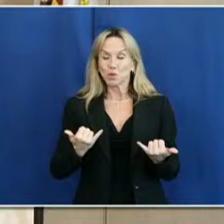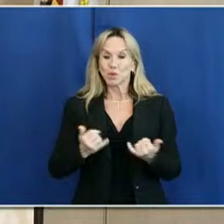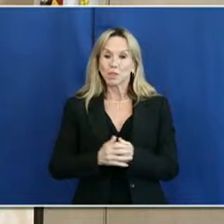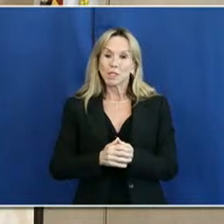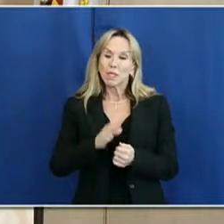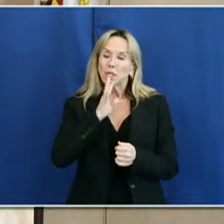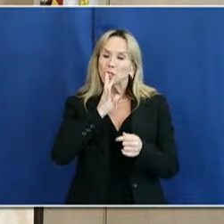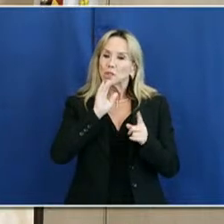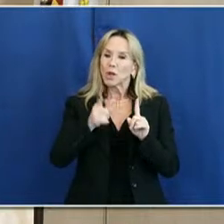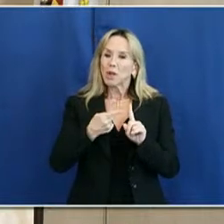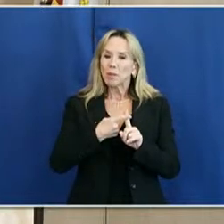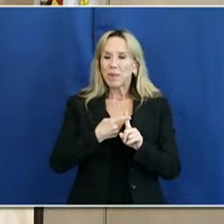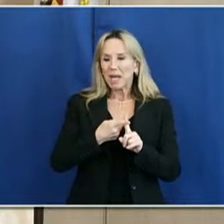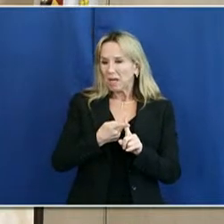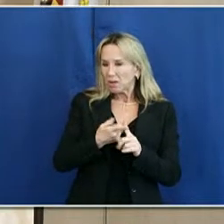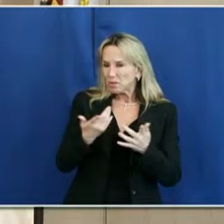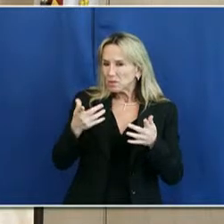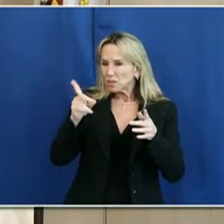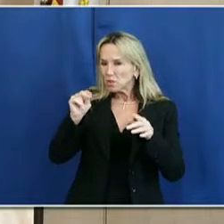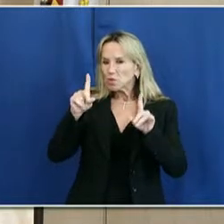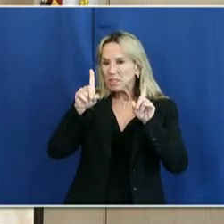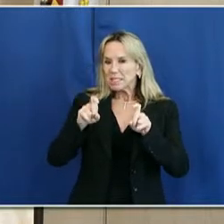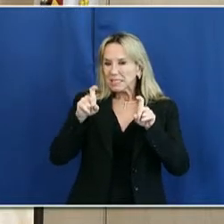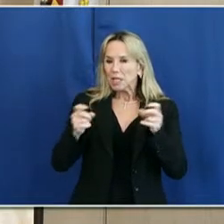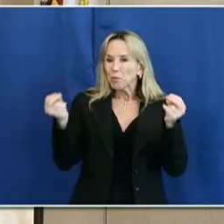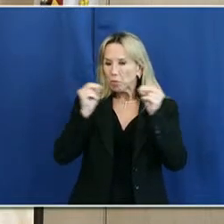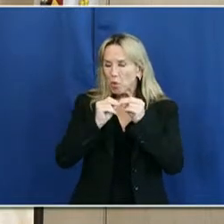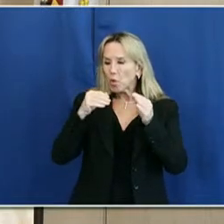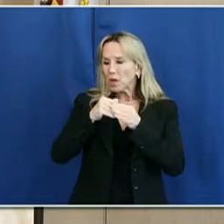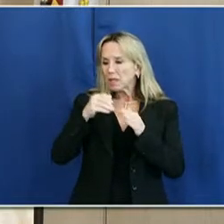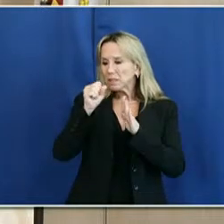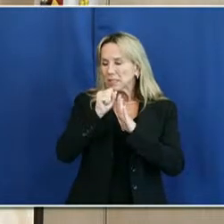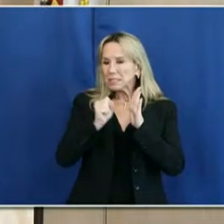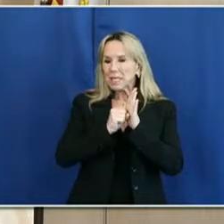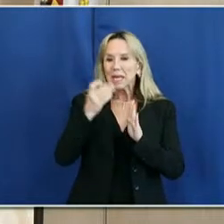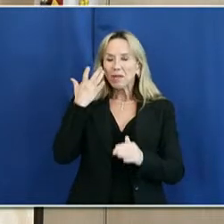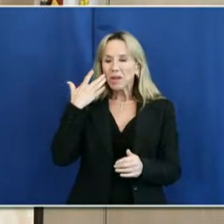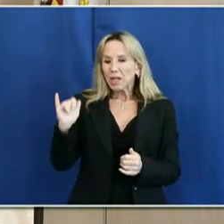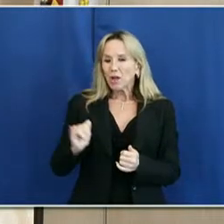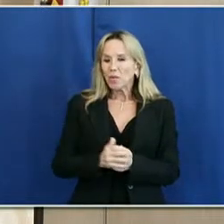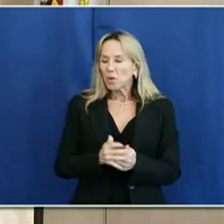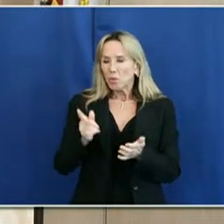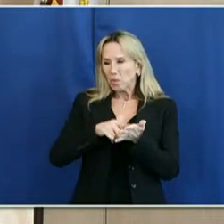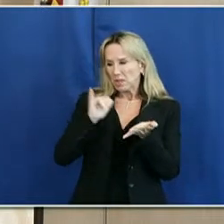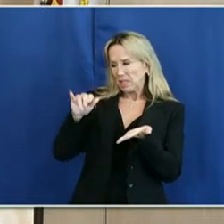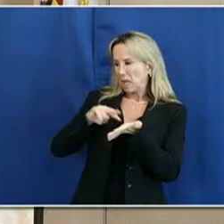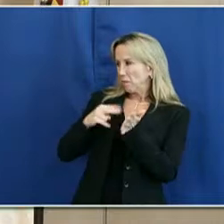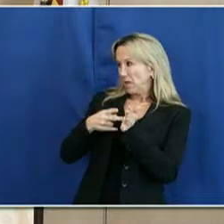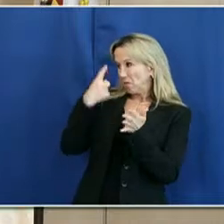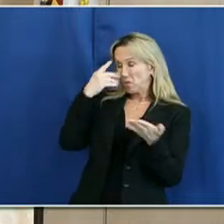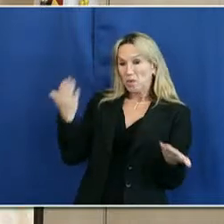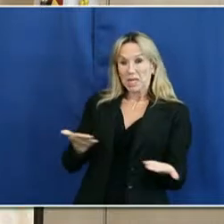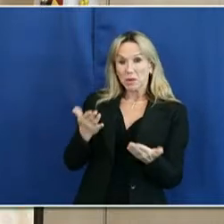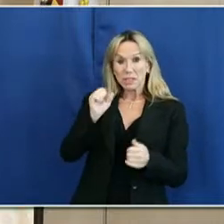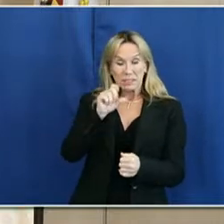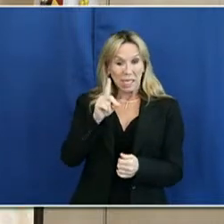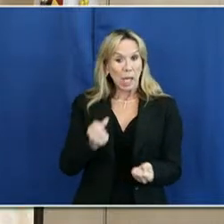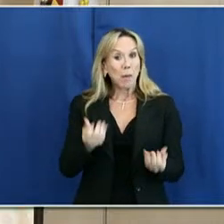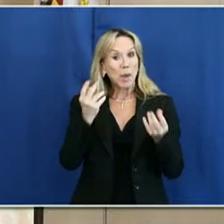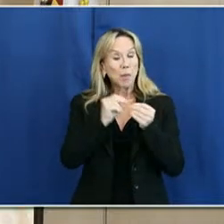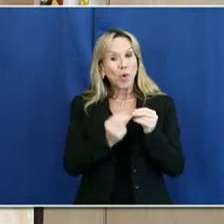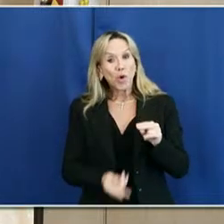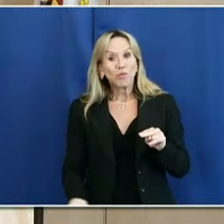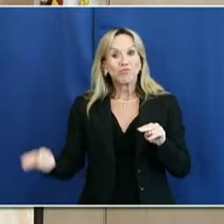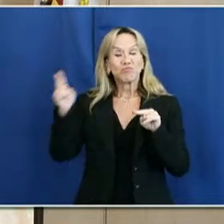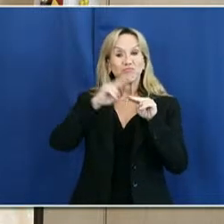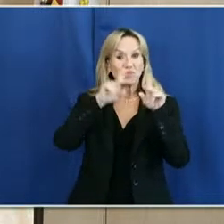Perkin Elmer to expand testing in the state of California. And basically the question is, what does that mean for San Diegans? You know, how many more